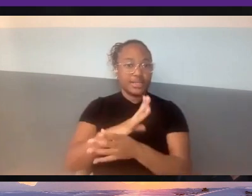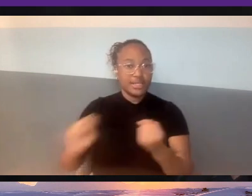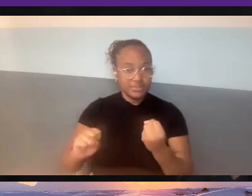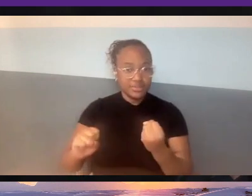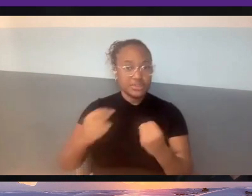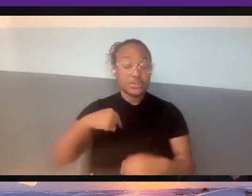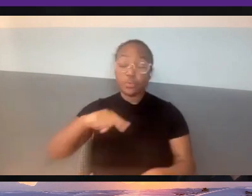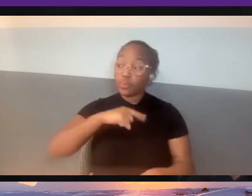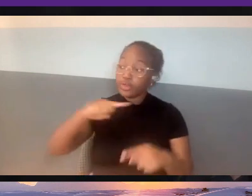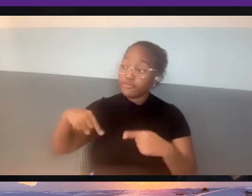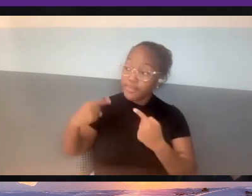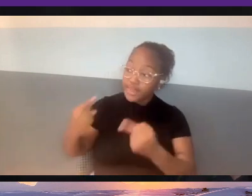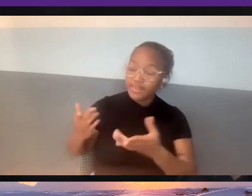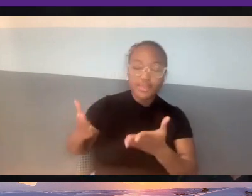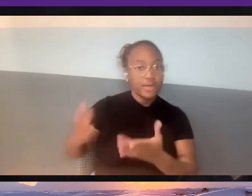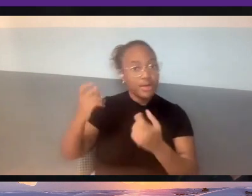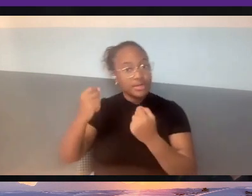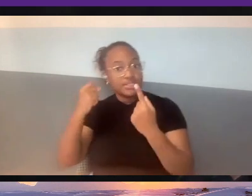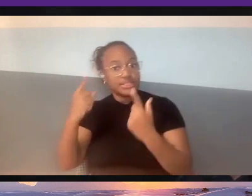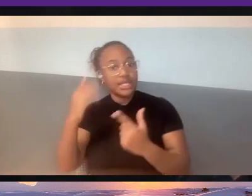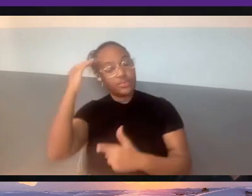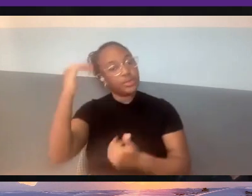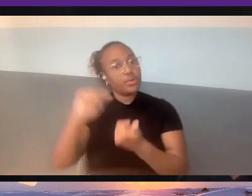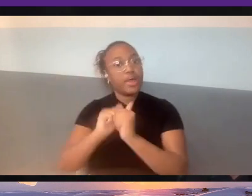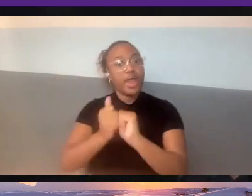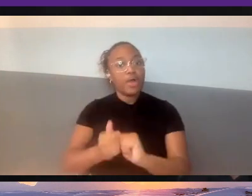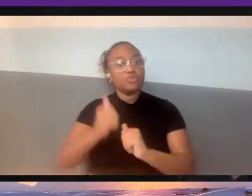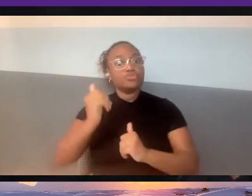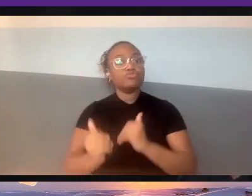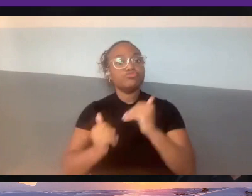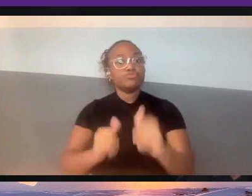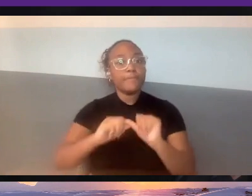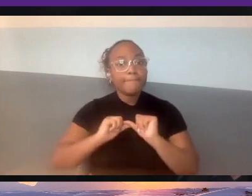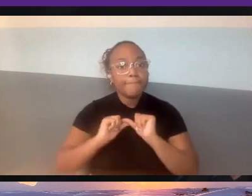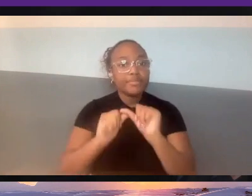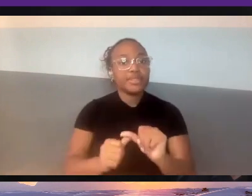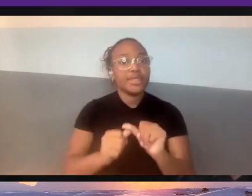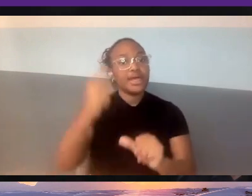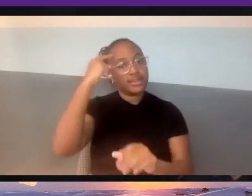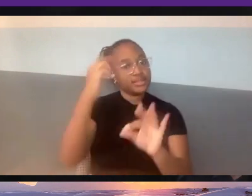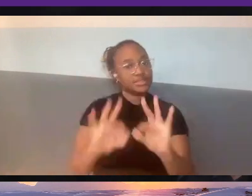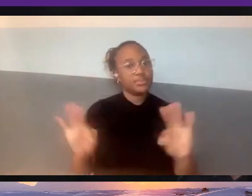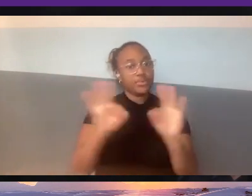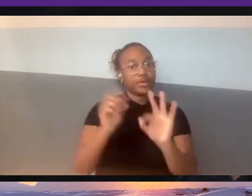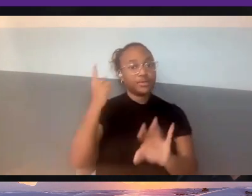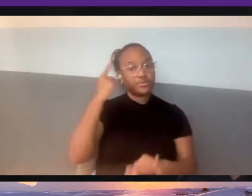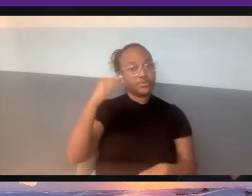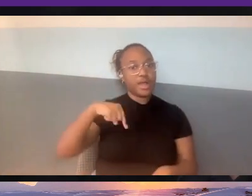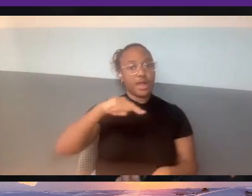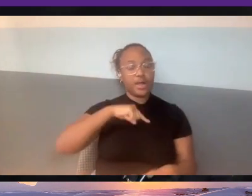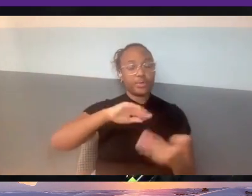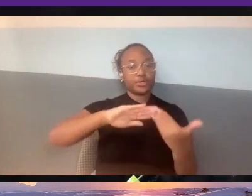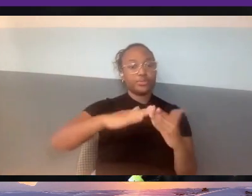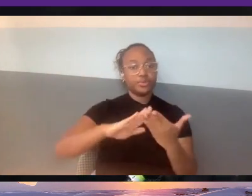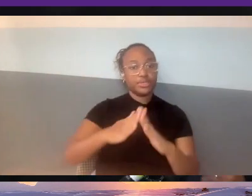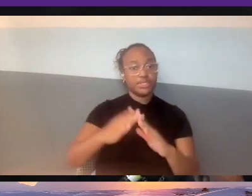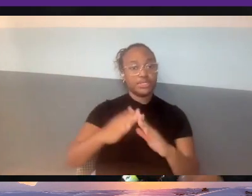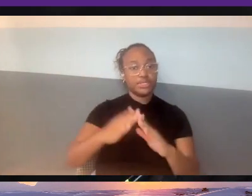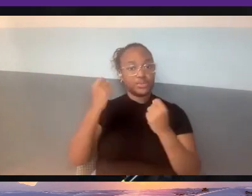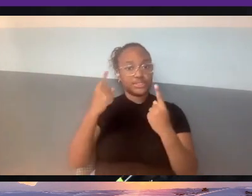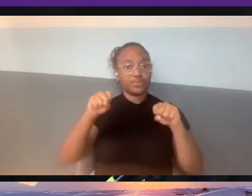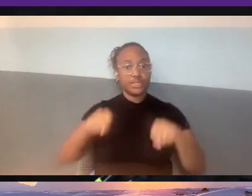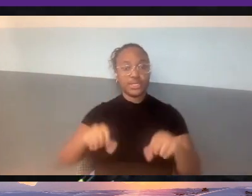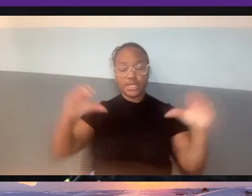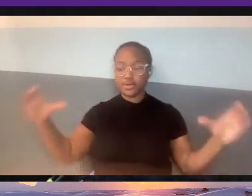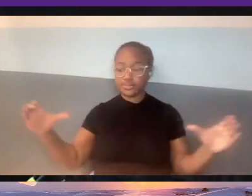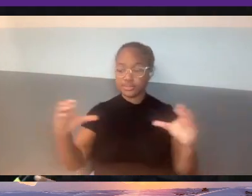think that that is an essential quality of our communities and a point where we can come together and move forward. I just want to lift up